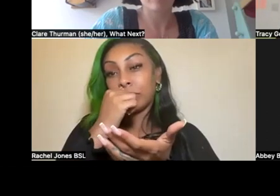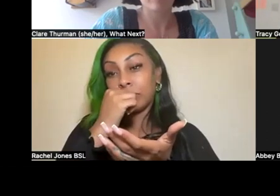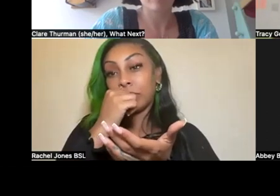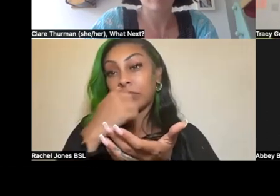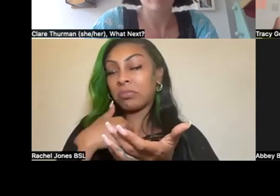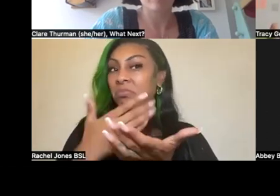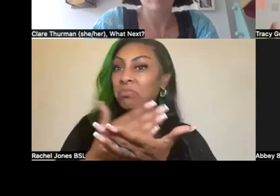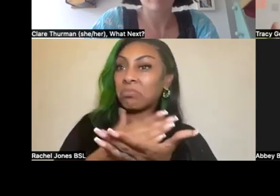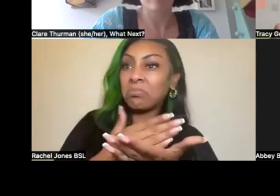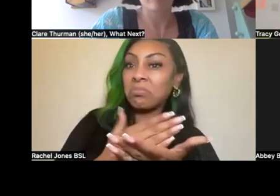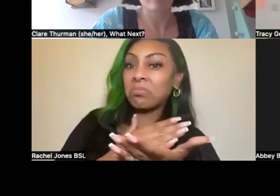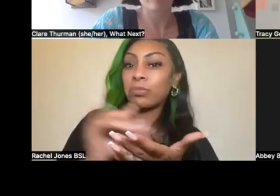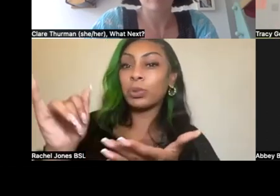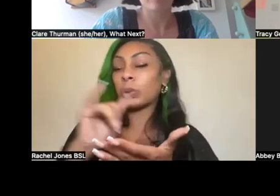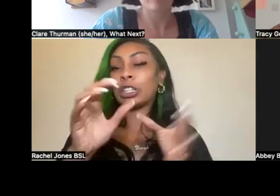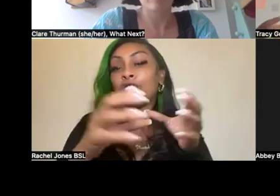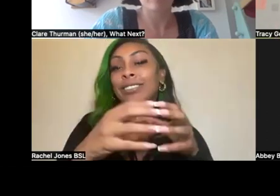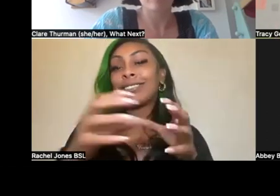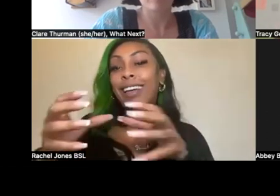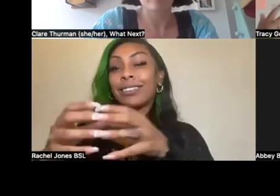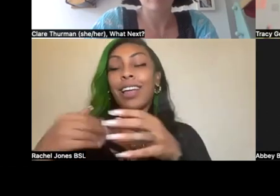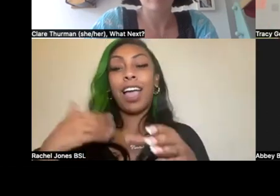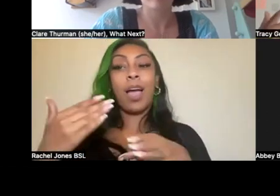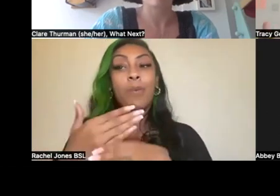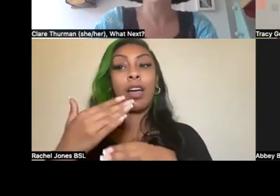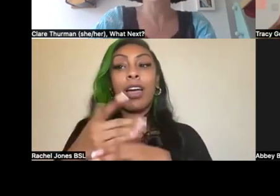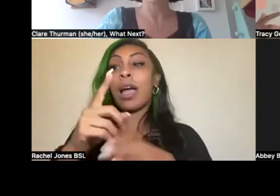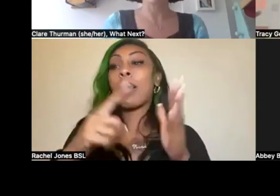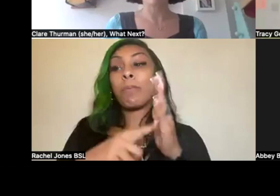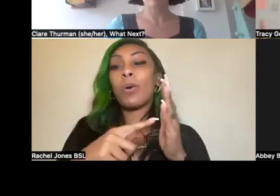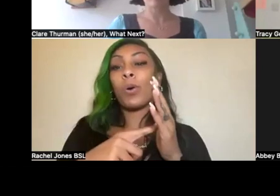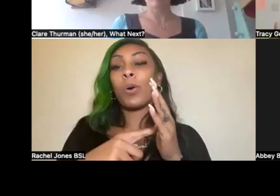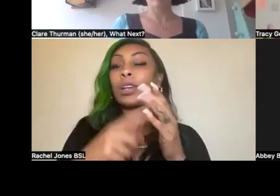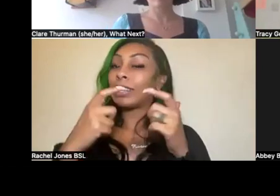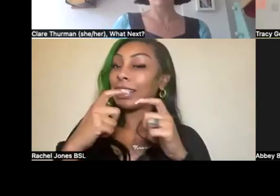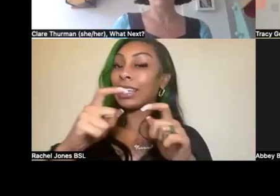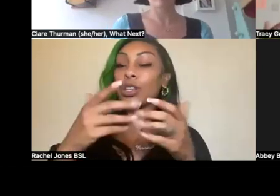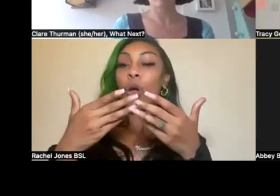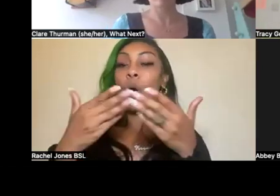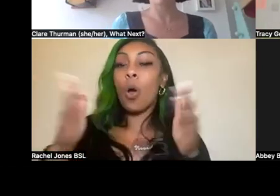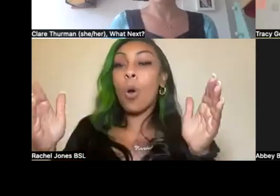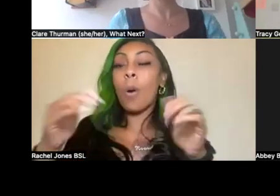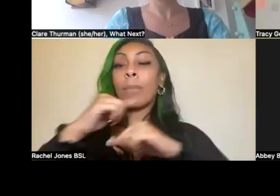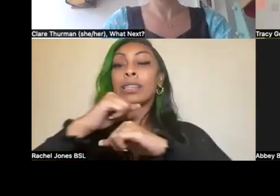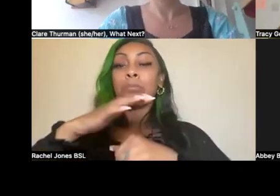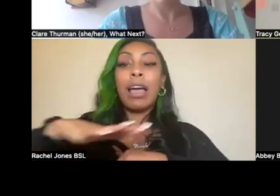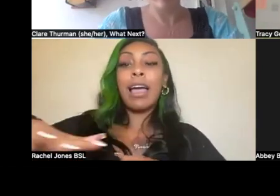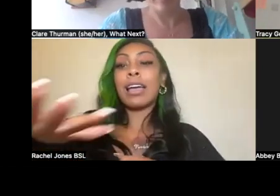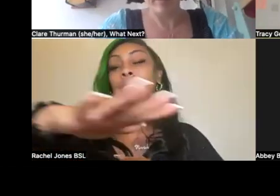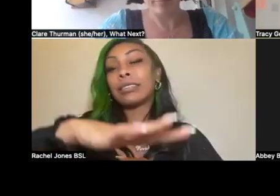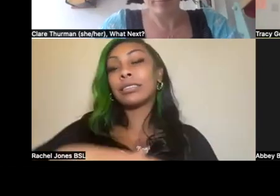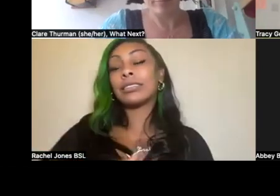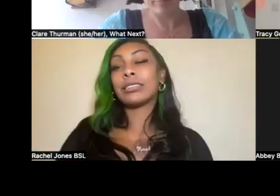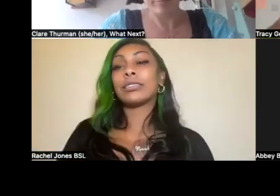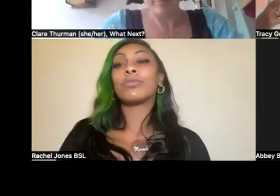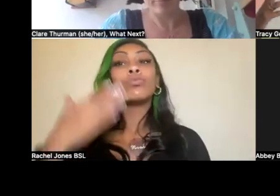what sector I work in. And I think it's really important that we do continue to open spaces up for people to dream, to dream